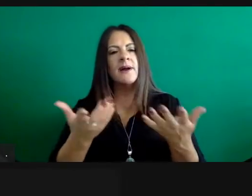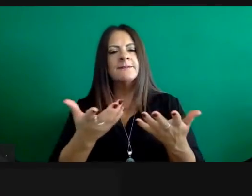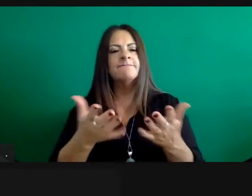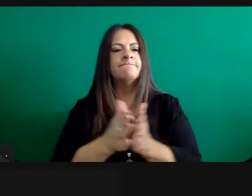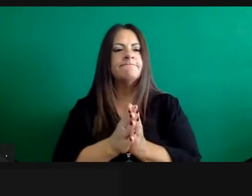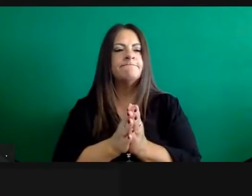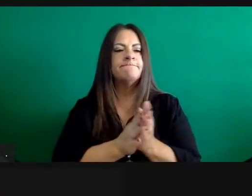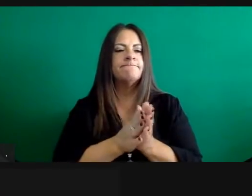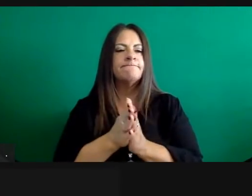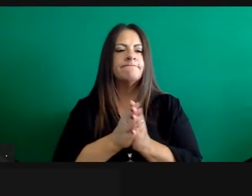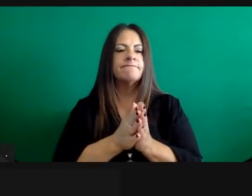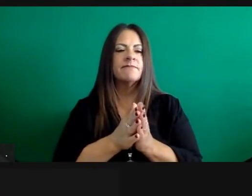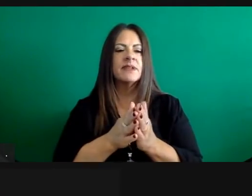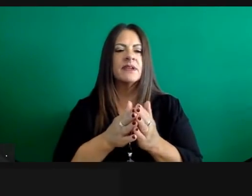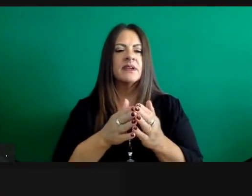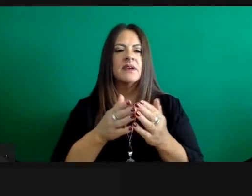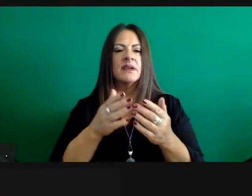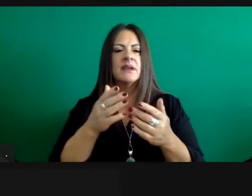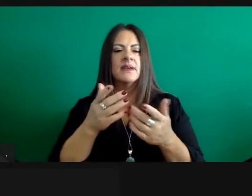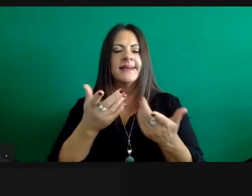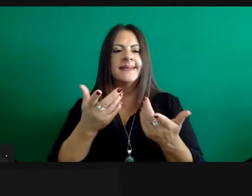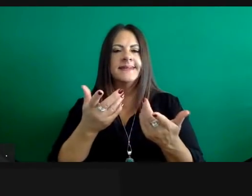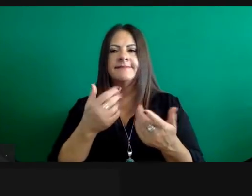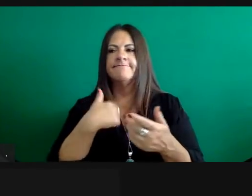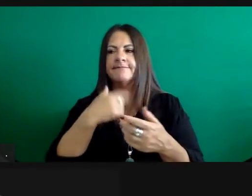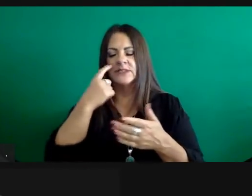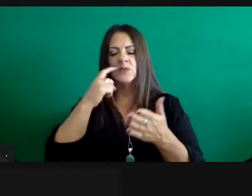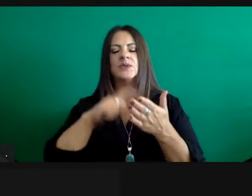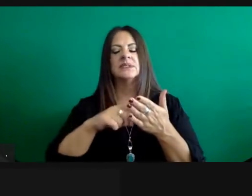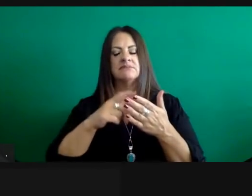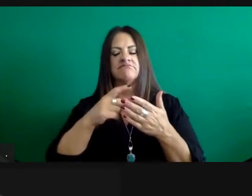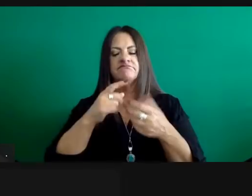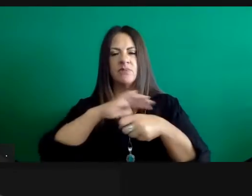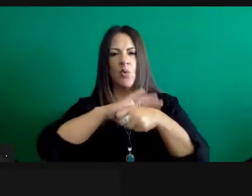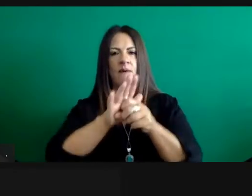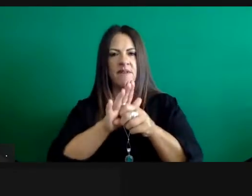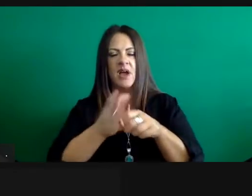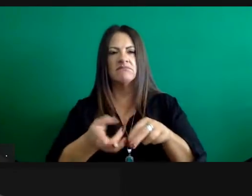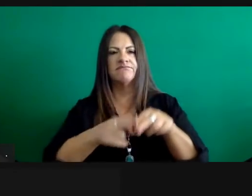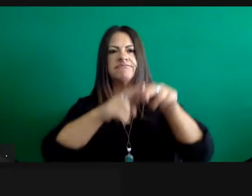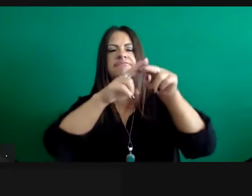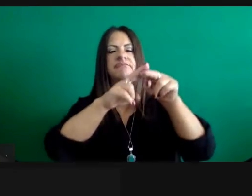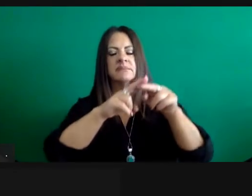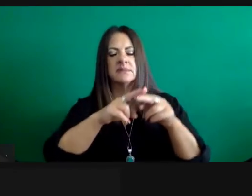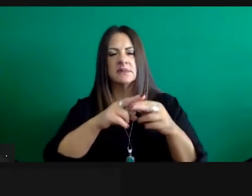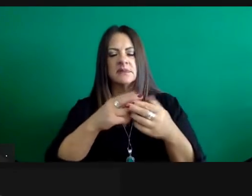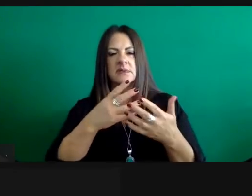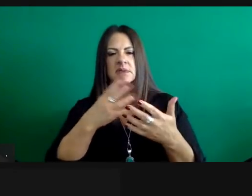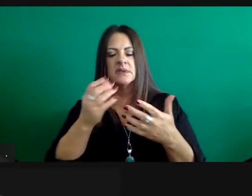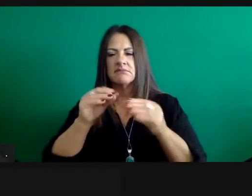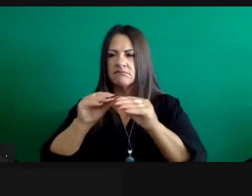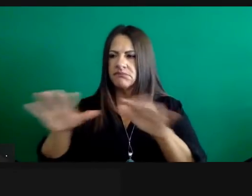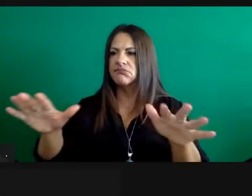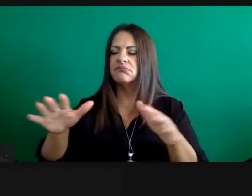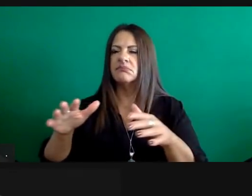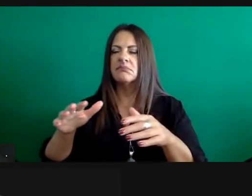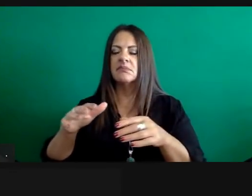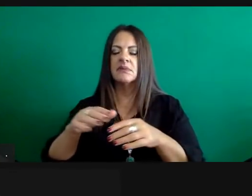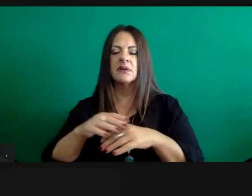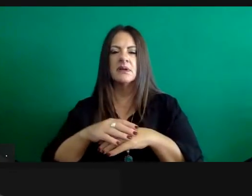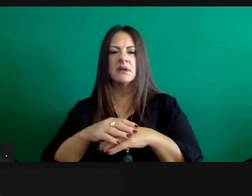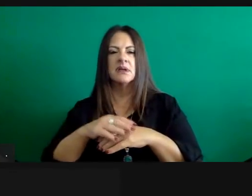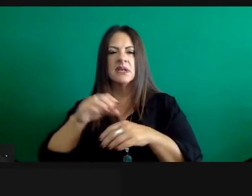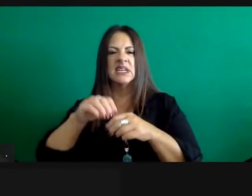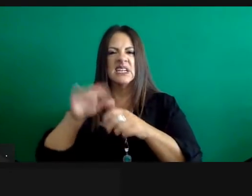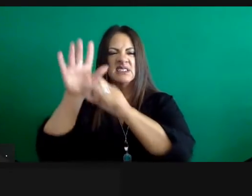big increases in cases, coronavirus cases, there always seems to be kind of a big jump in